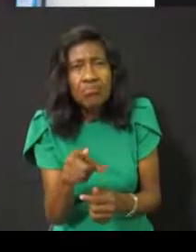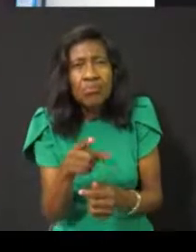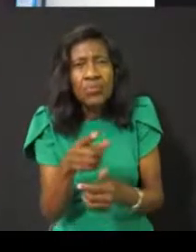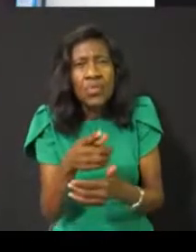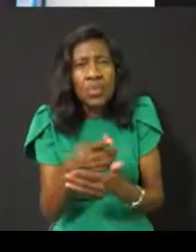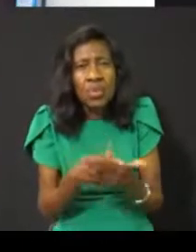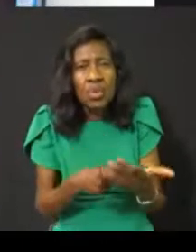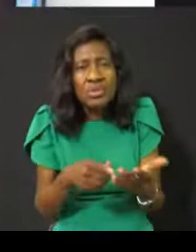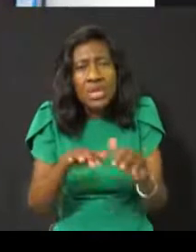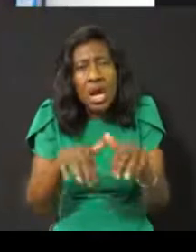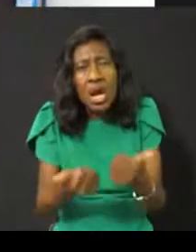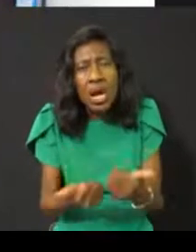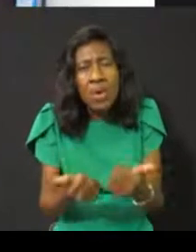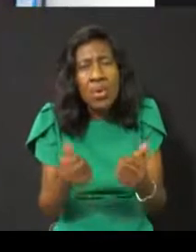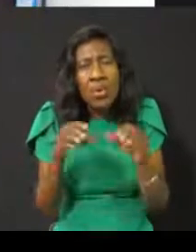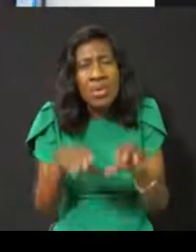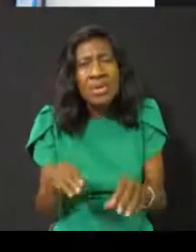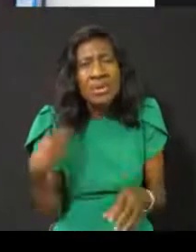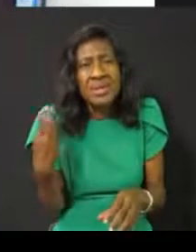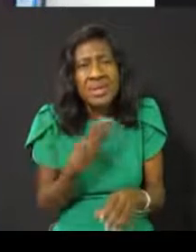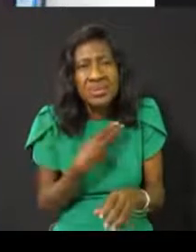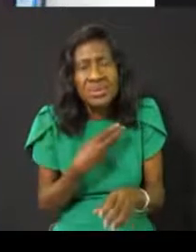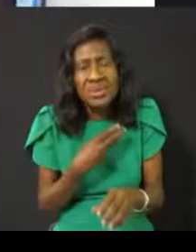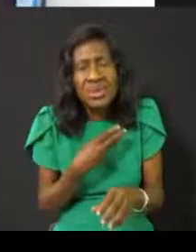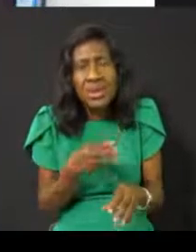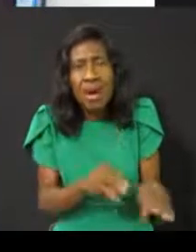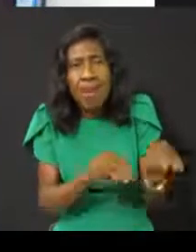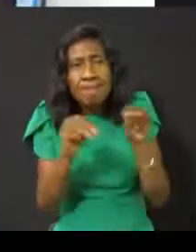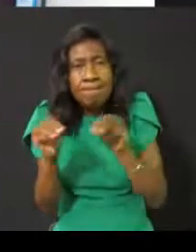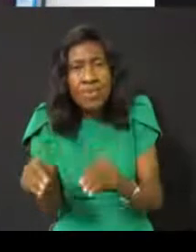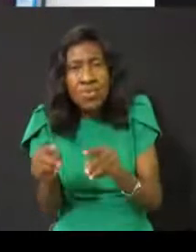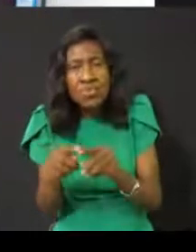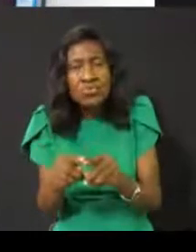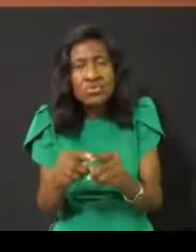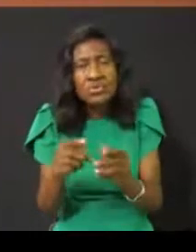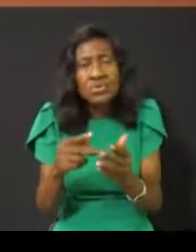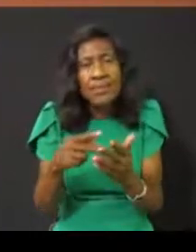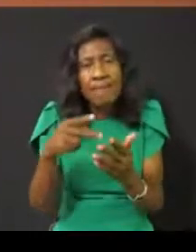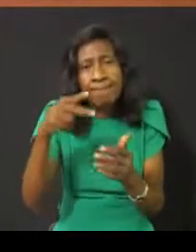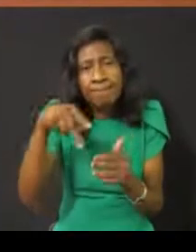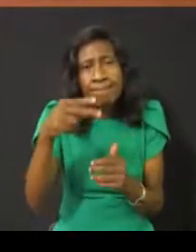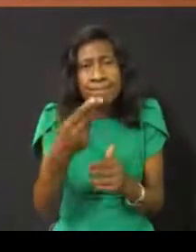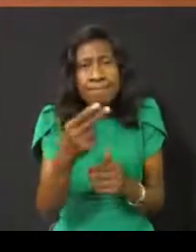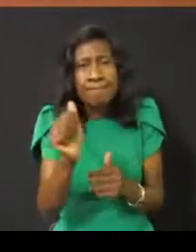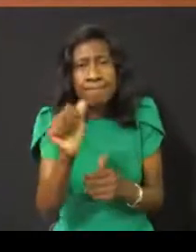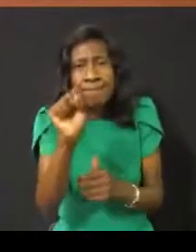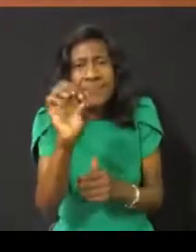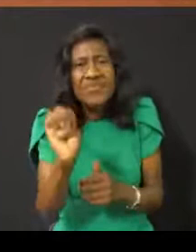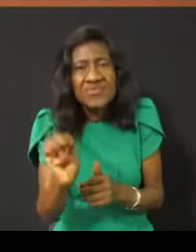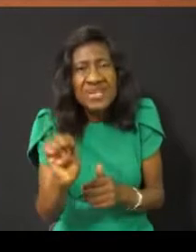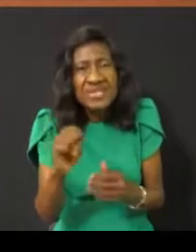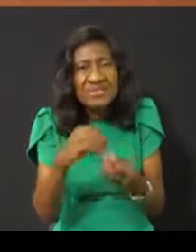5? Because I already have my phone blowing up with people asking, how do we get to the next part?